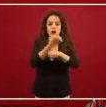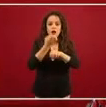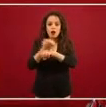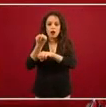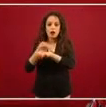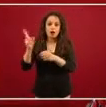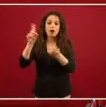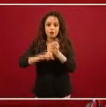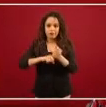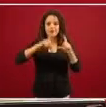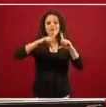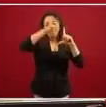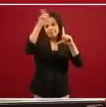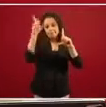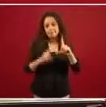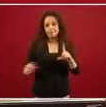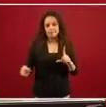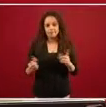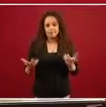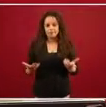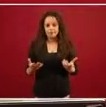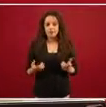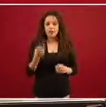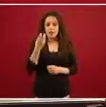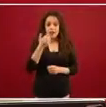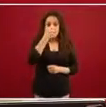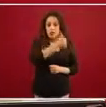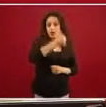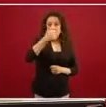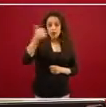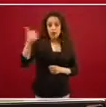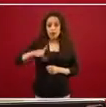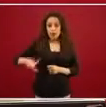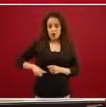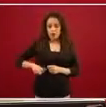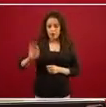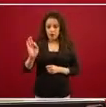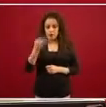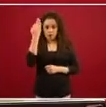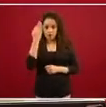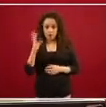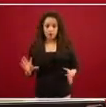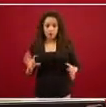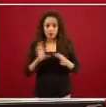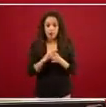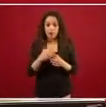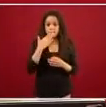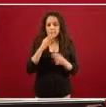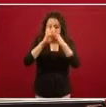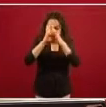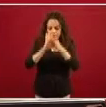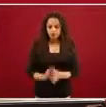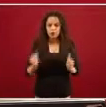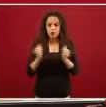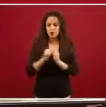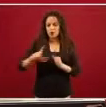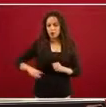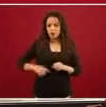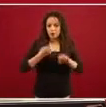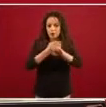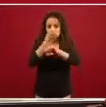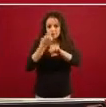both responsible for ensuring the population's health. But the law is very specific in which